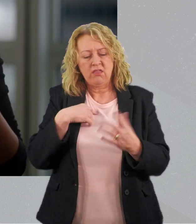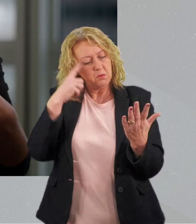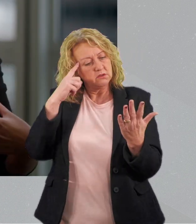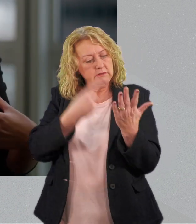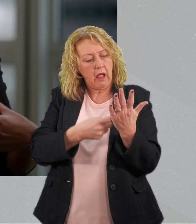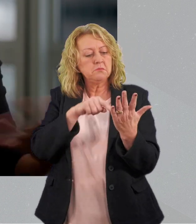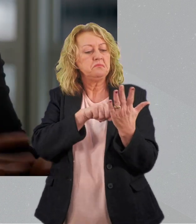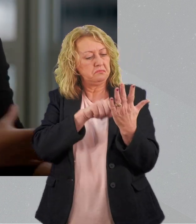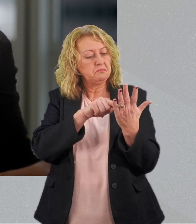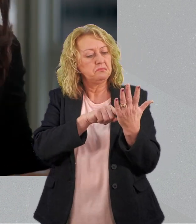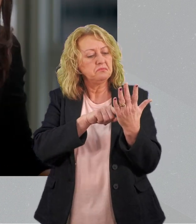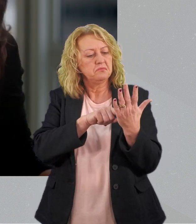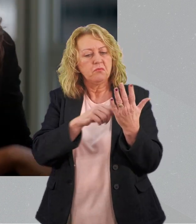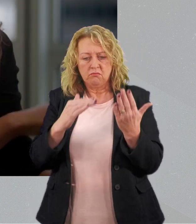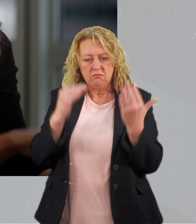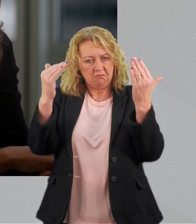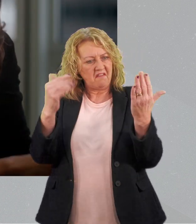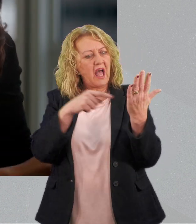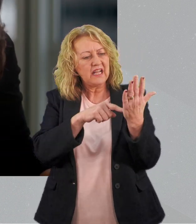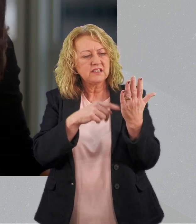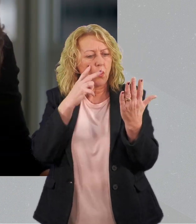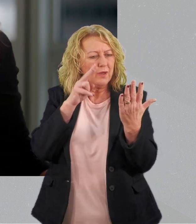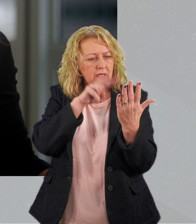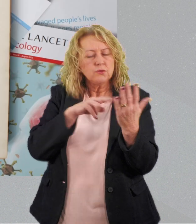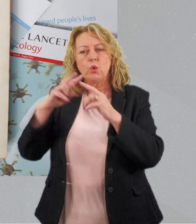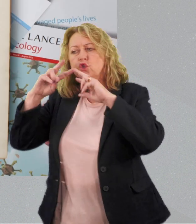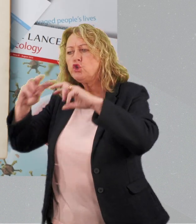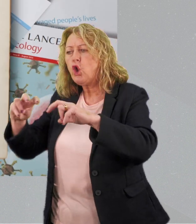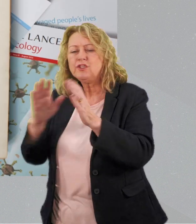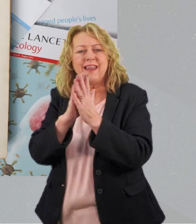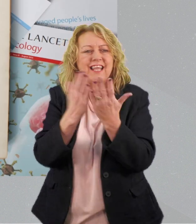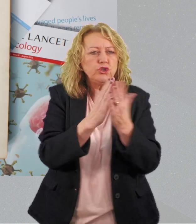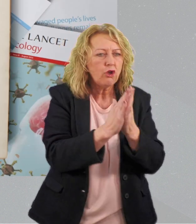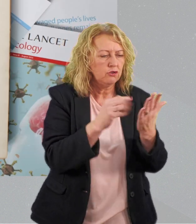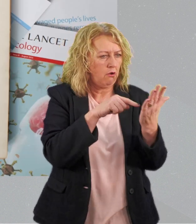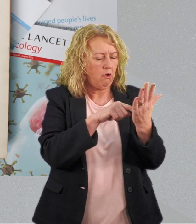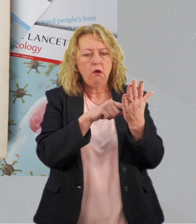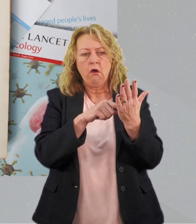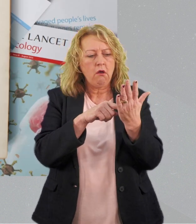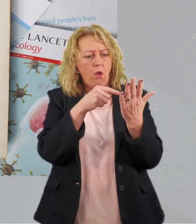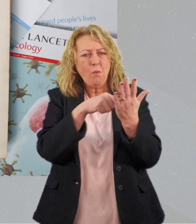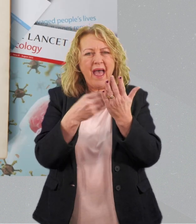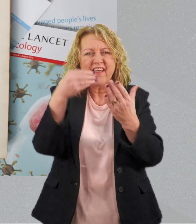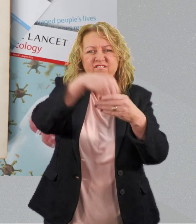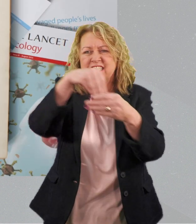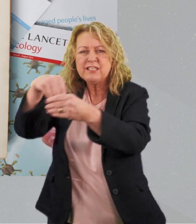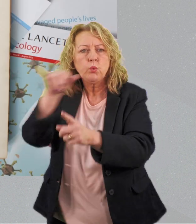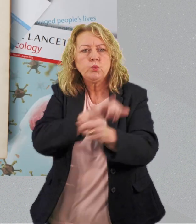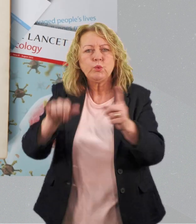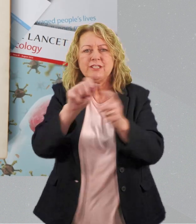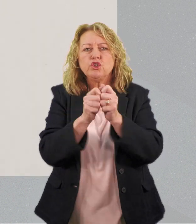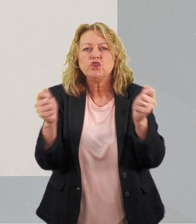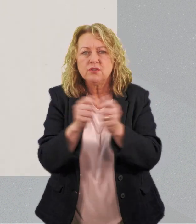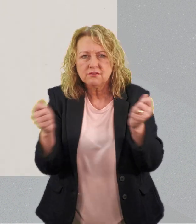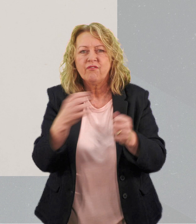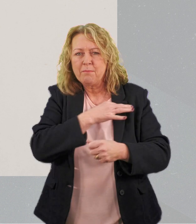the paper is an advance over the literature, we basically do literature searches to see where this paper fits within